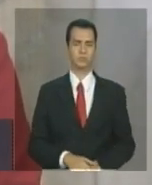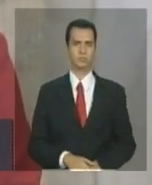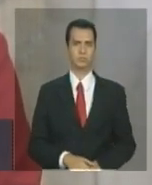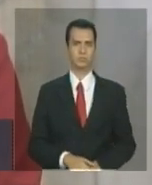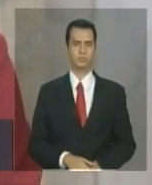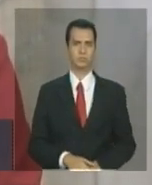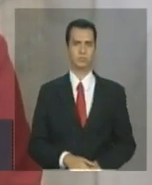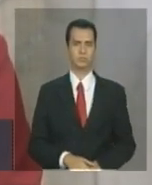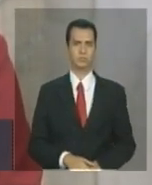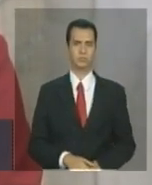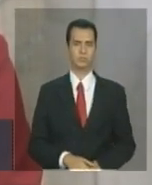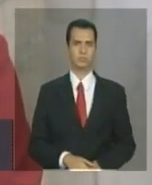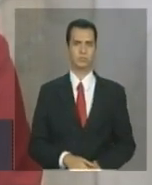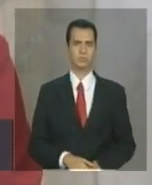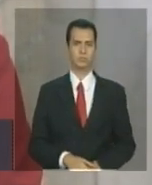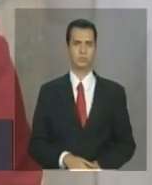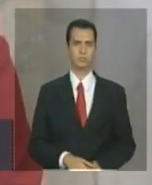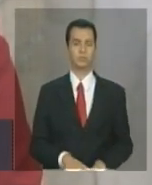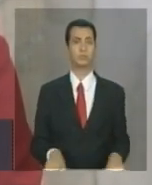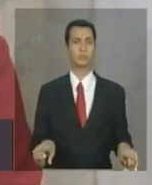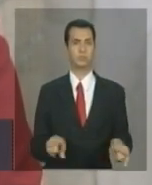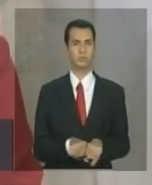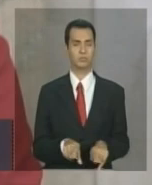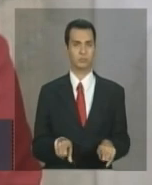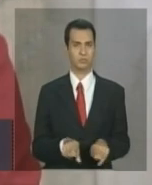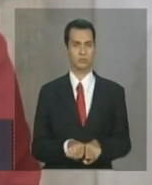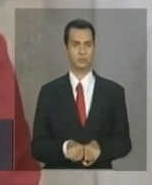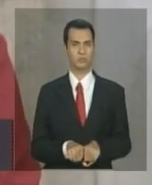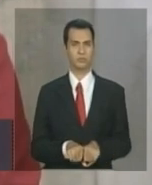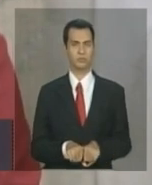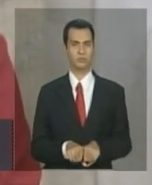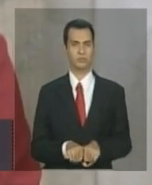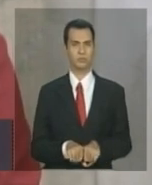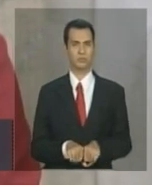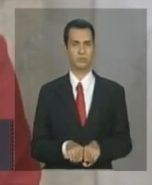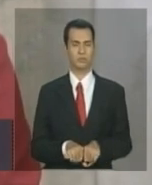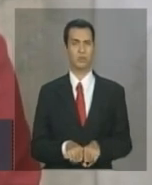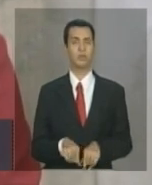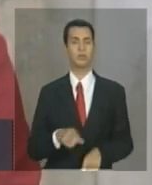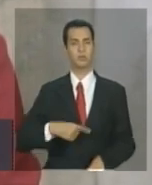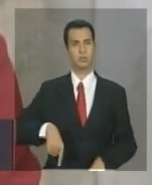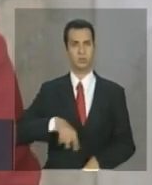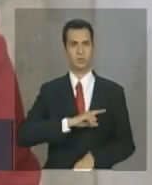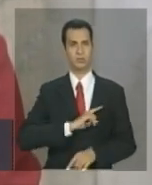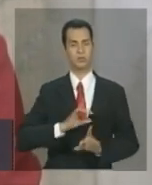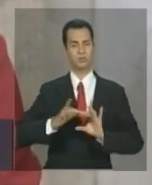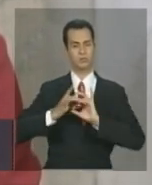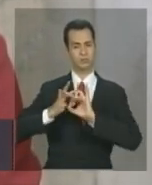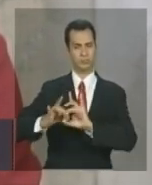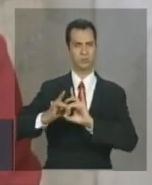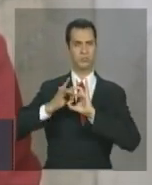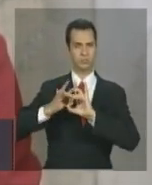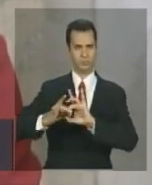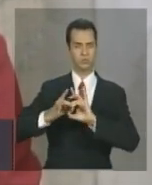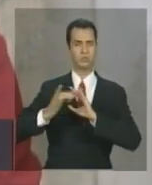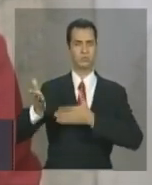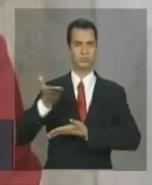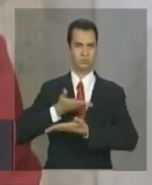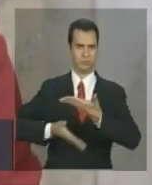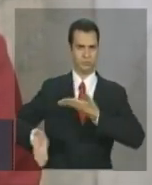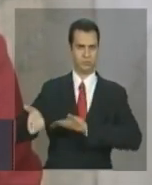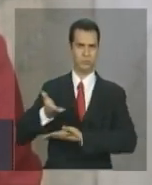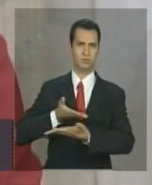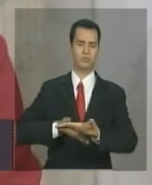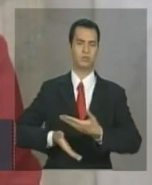States, e também a nossa, o nosso estreito relacionamento e parceria, as well as our close relations